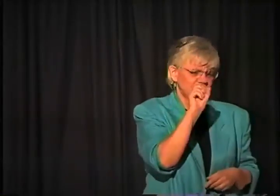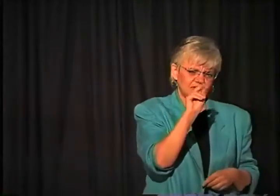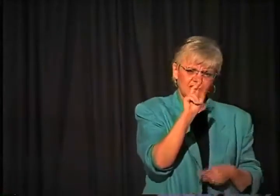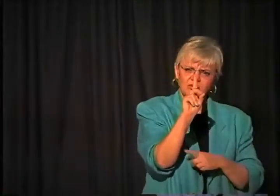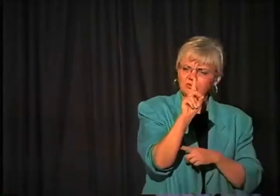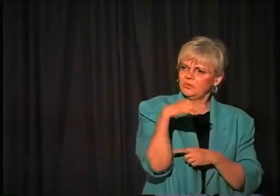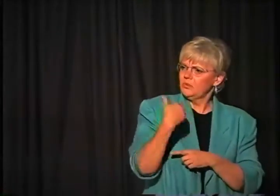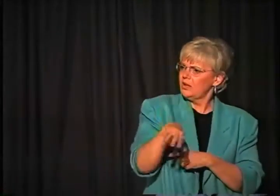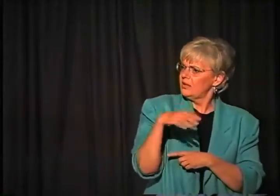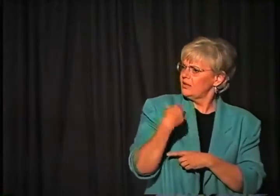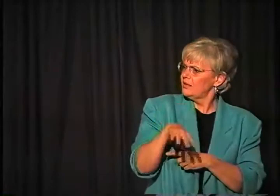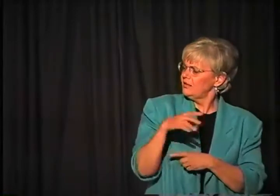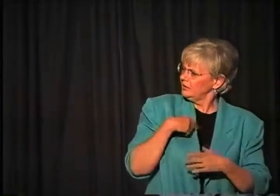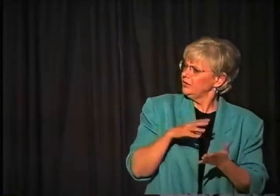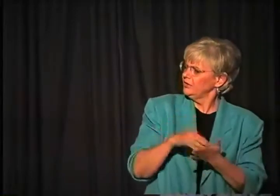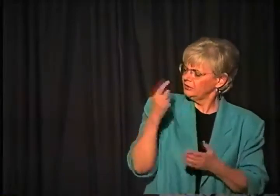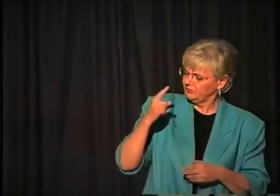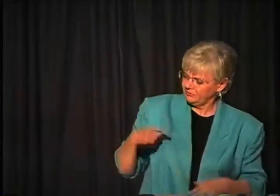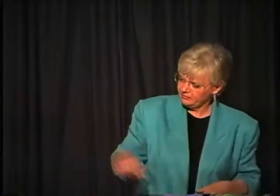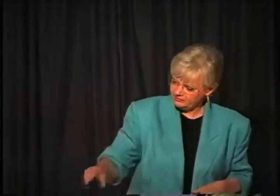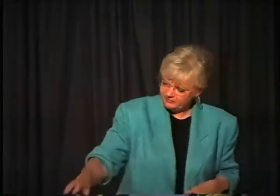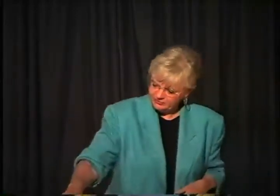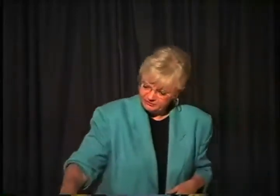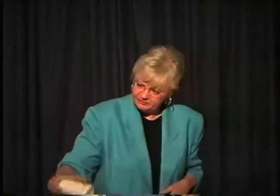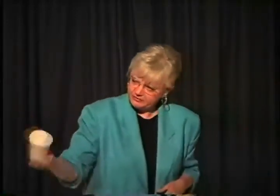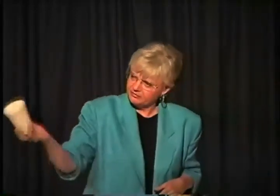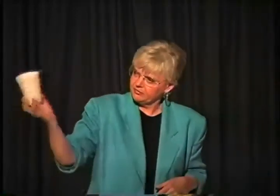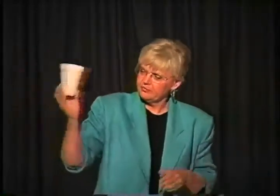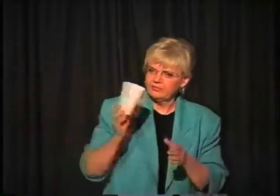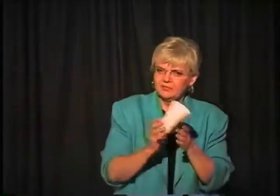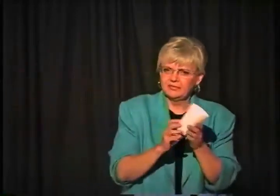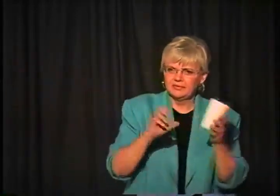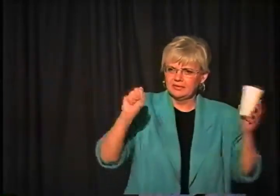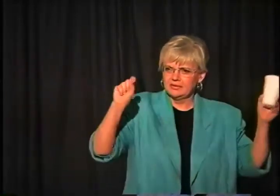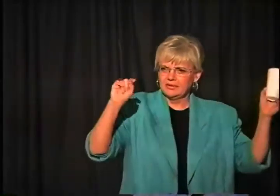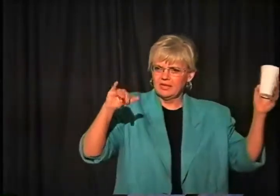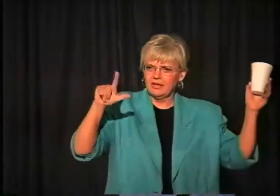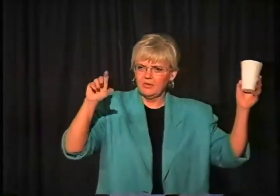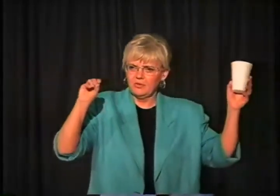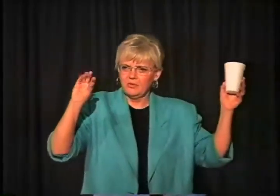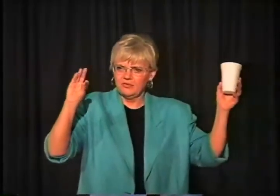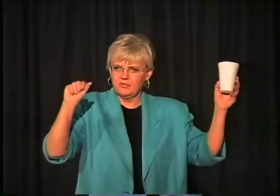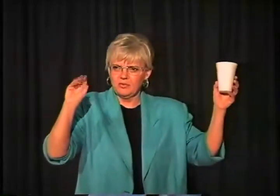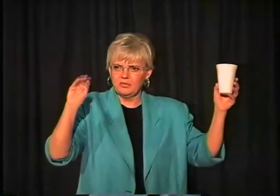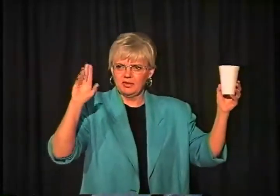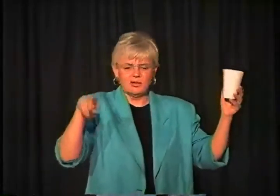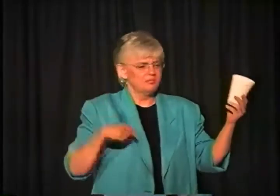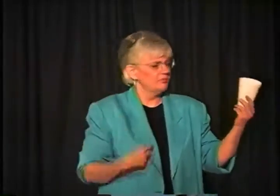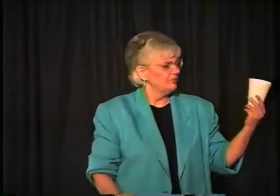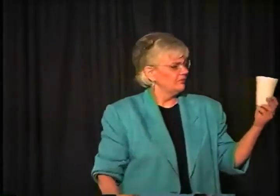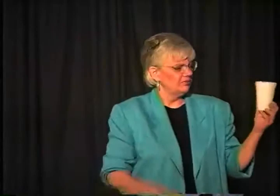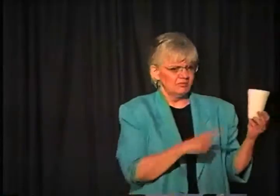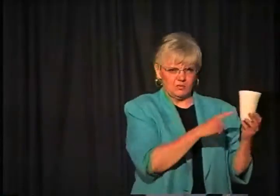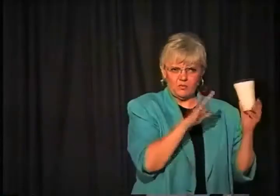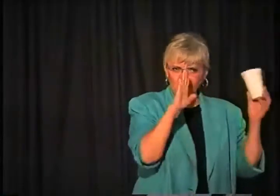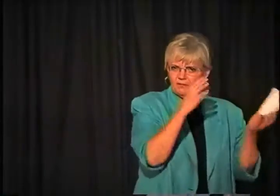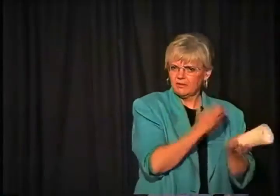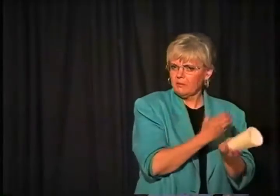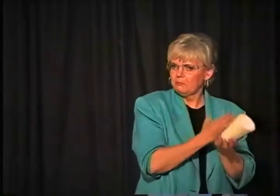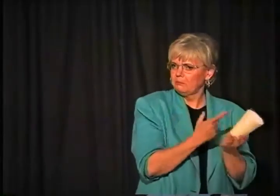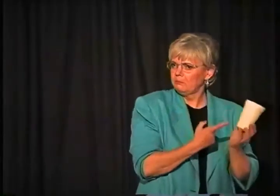I've learned an awful lot over the years about sound and how meaningful and important it is. Now take a look at this styrofoam cup, for